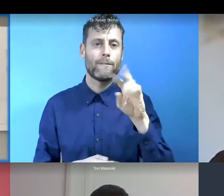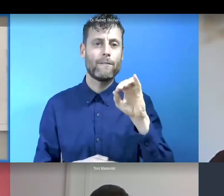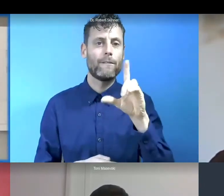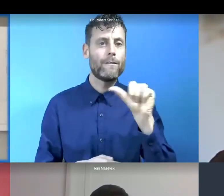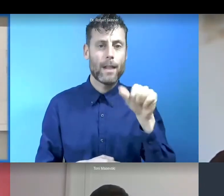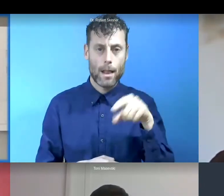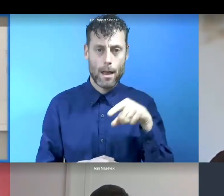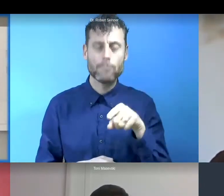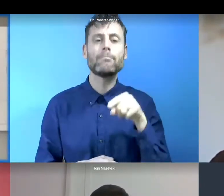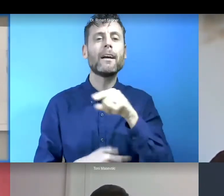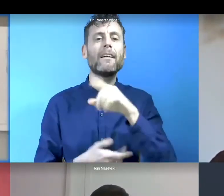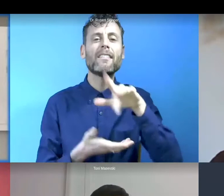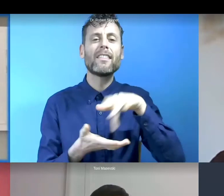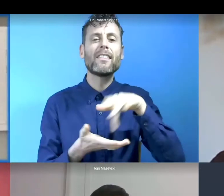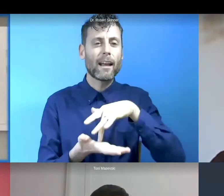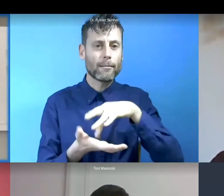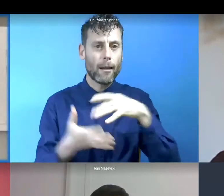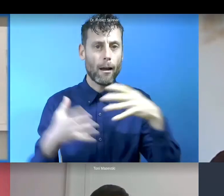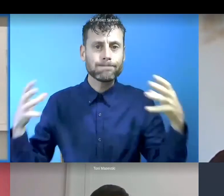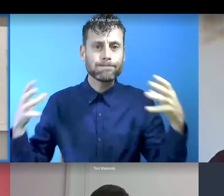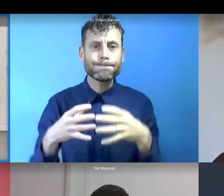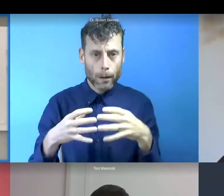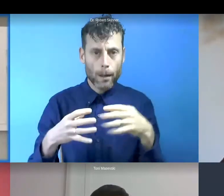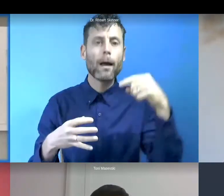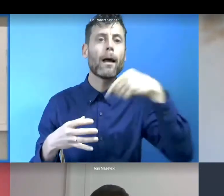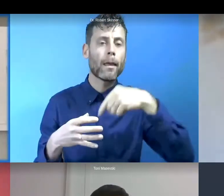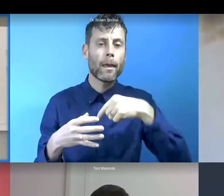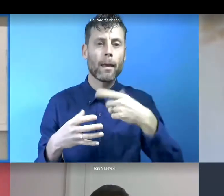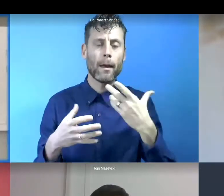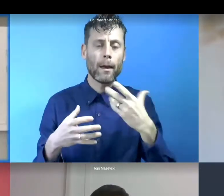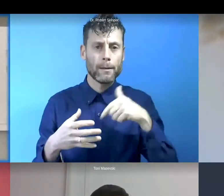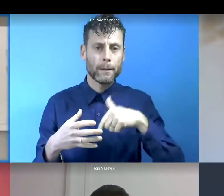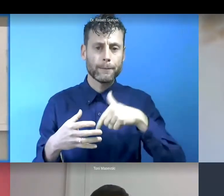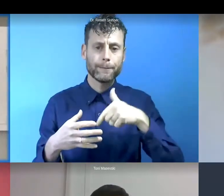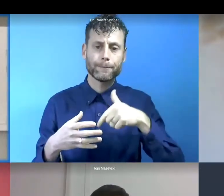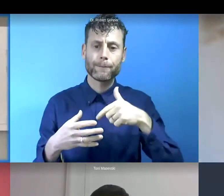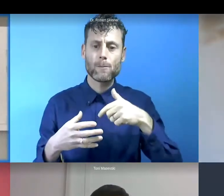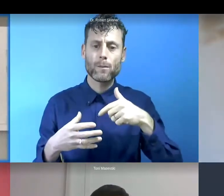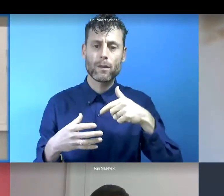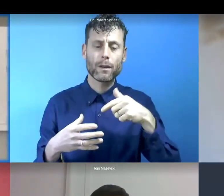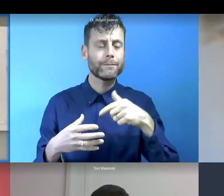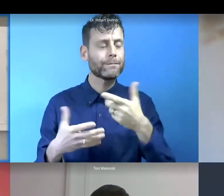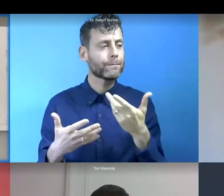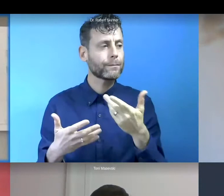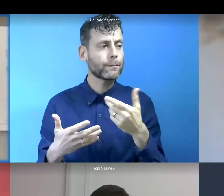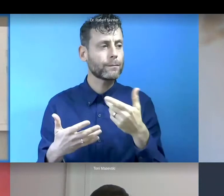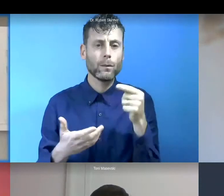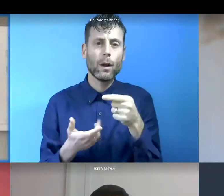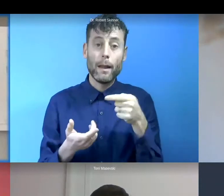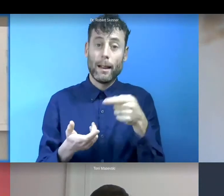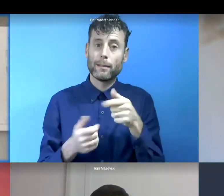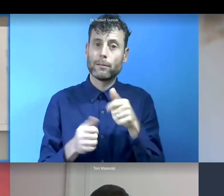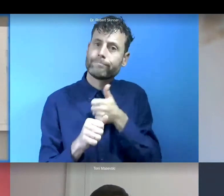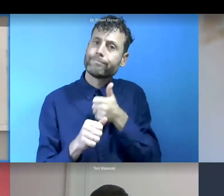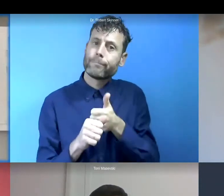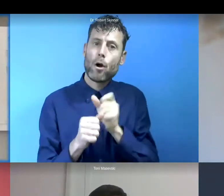Interpretive Center, which is being created through a ROC project